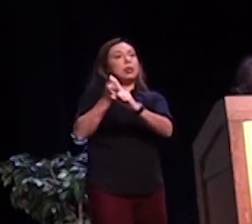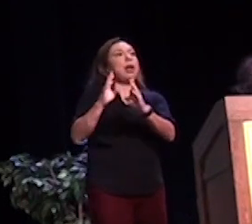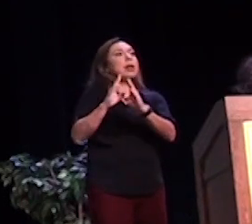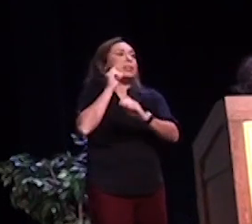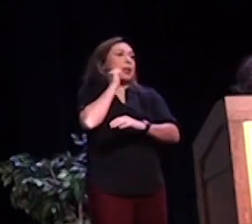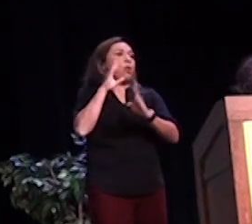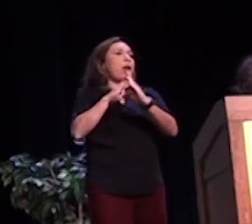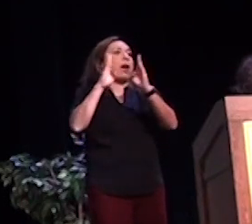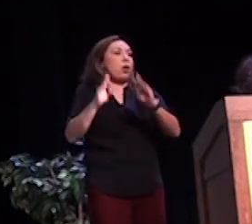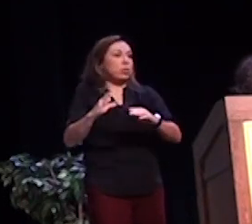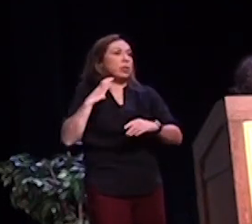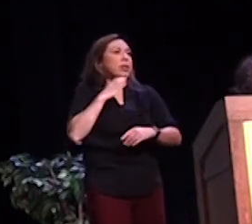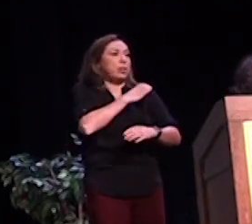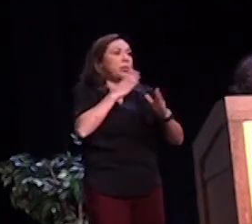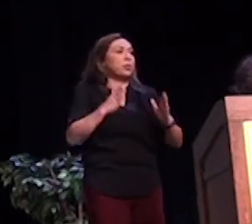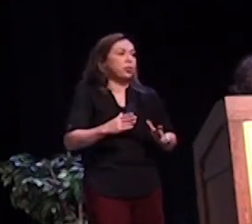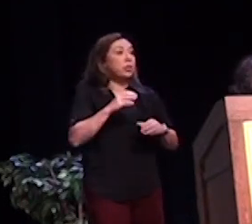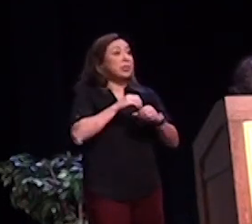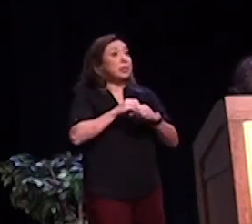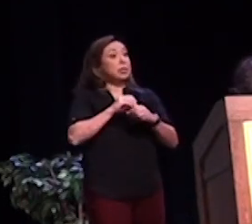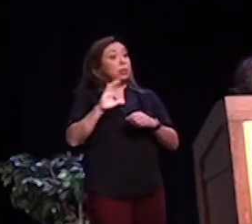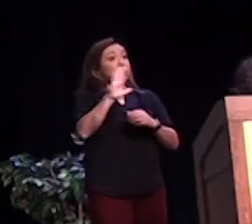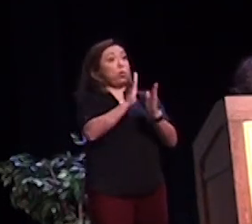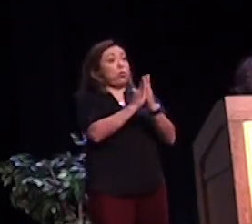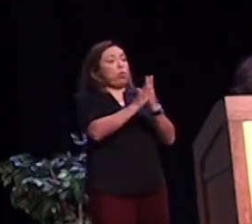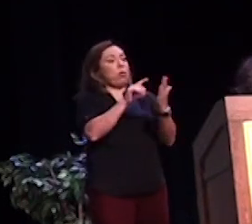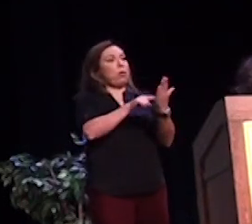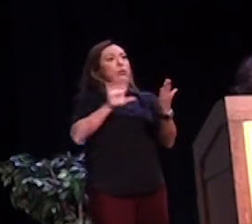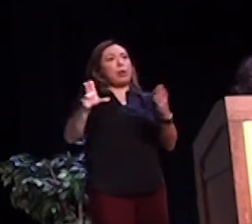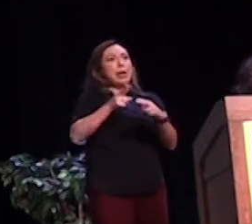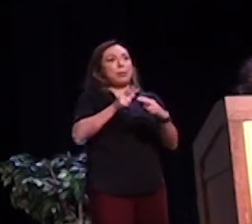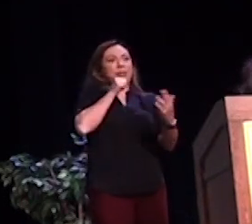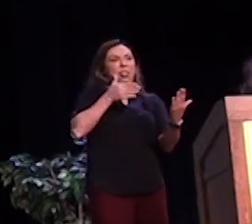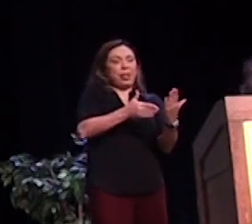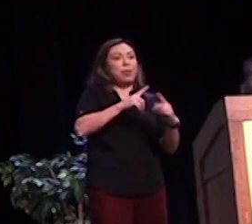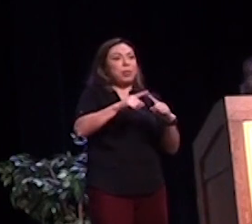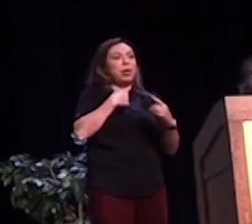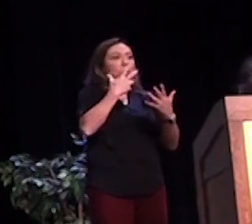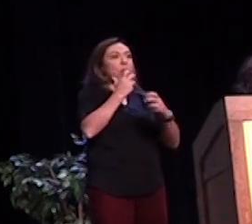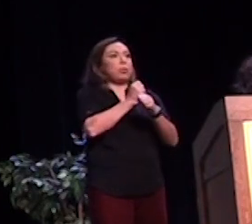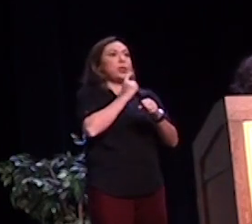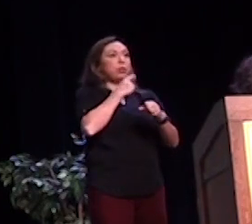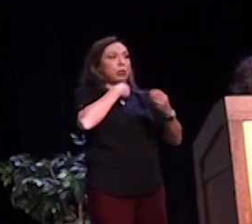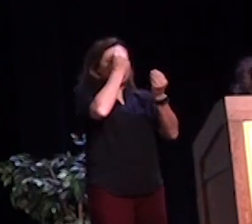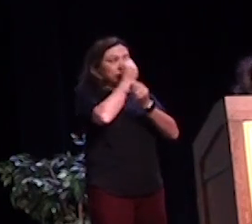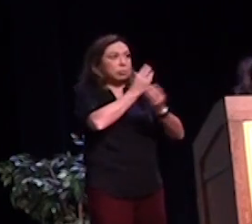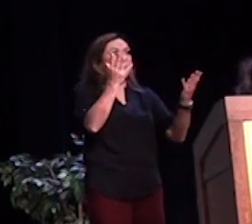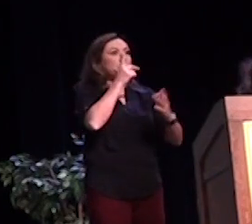Commissioner. And in your program, she is not listed, but I want to make sure we're noting this verbally.